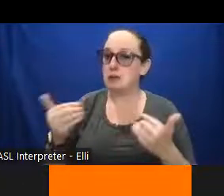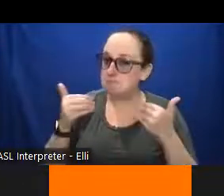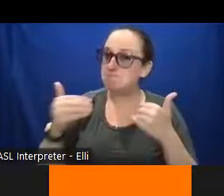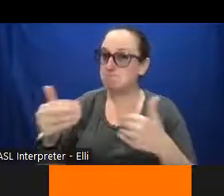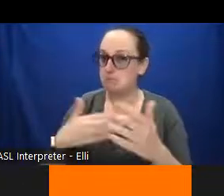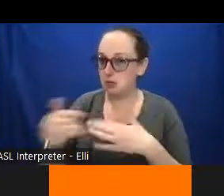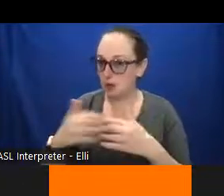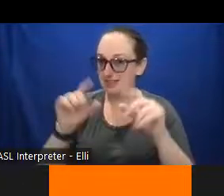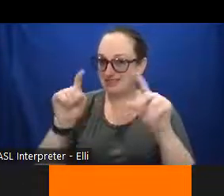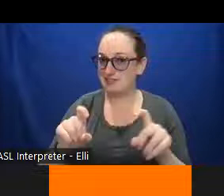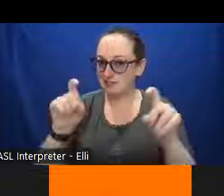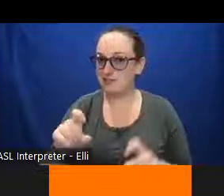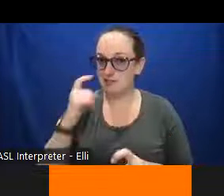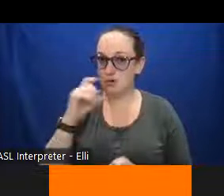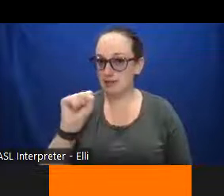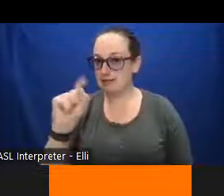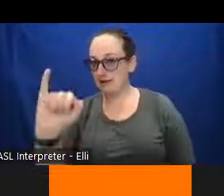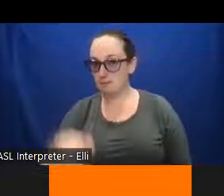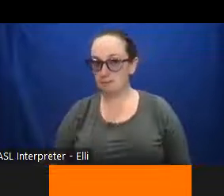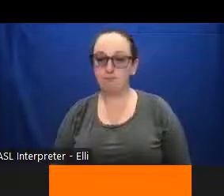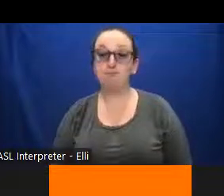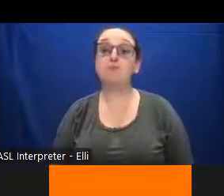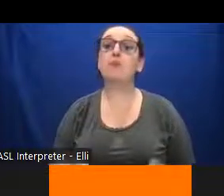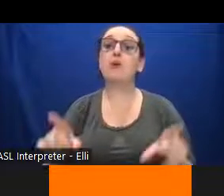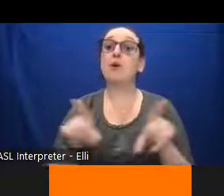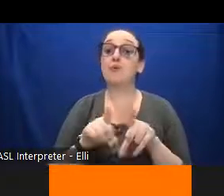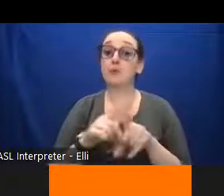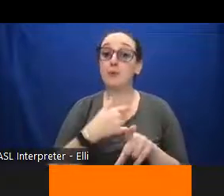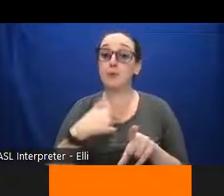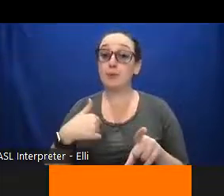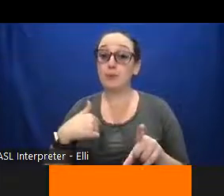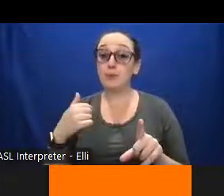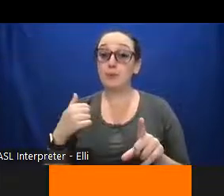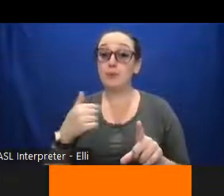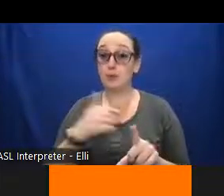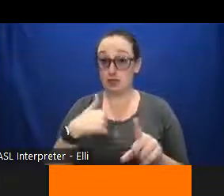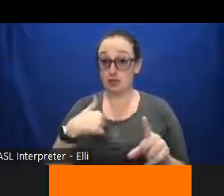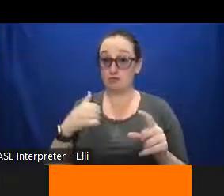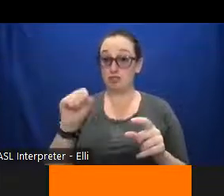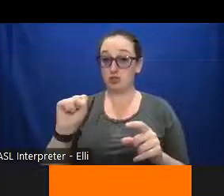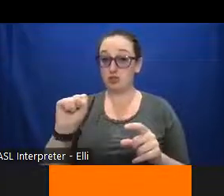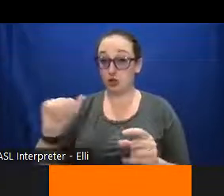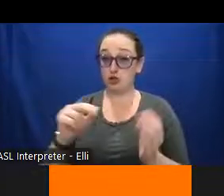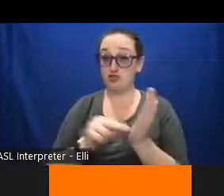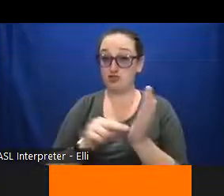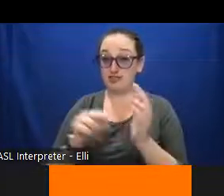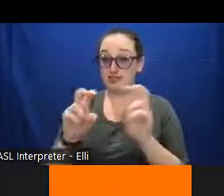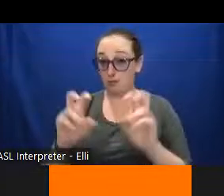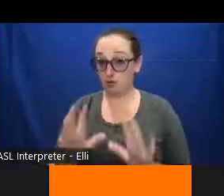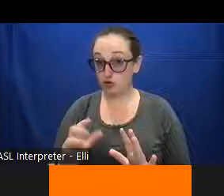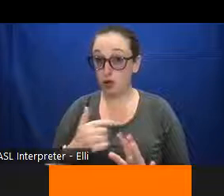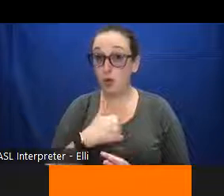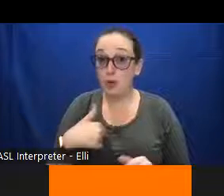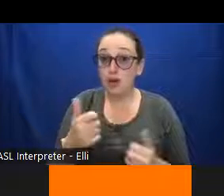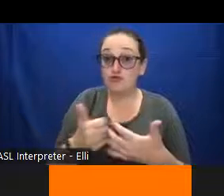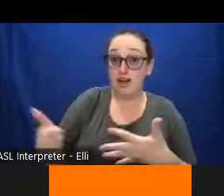anyway. We also look at patients, sexual assault nurse examiners are nurses